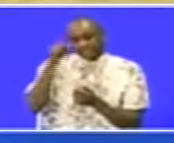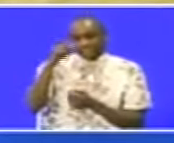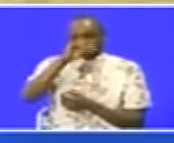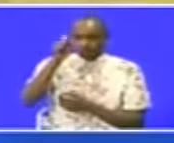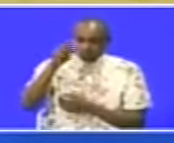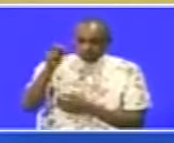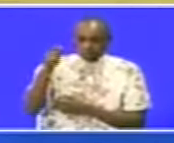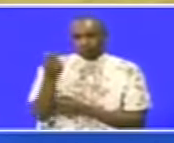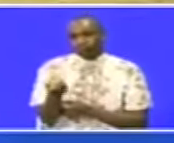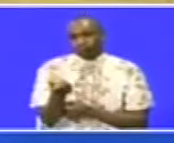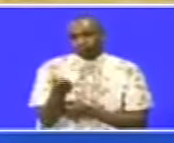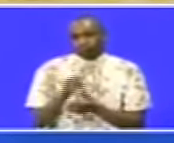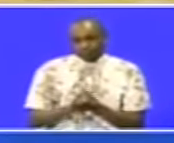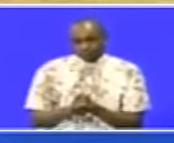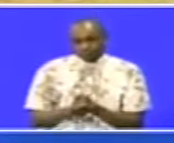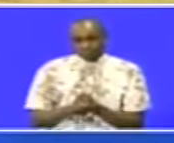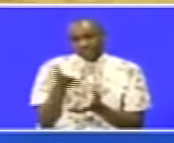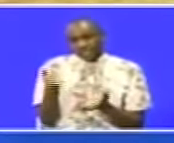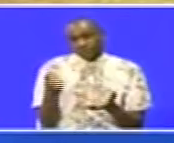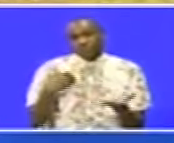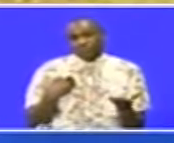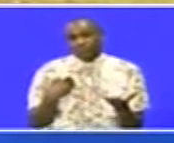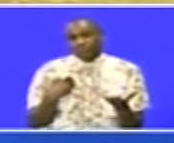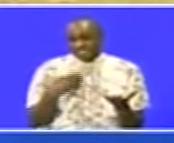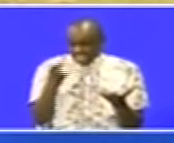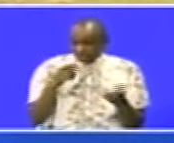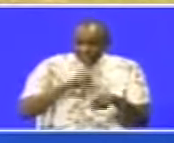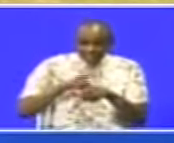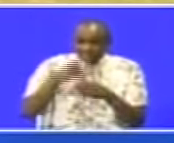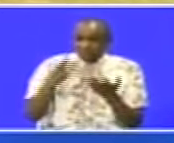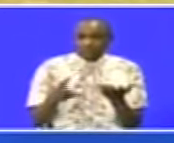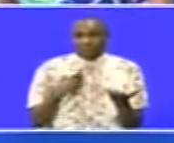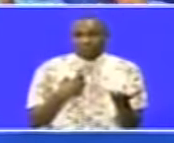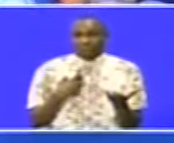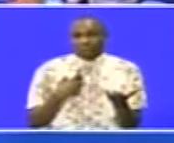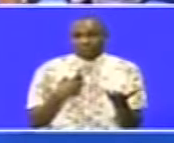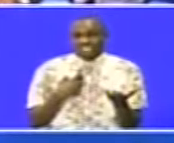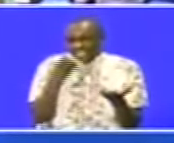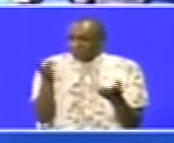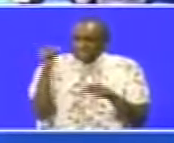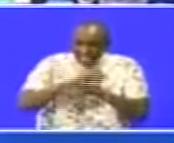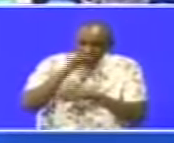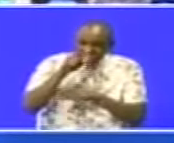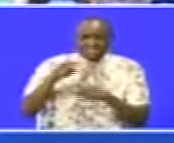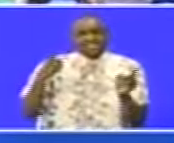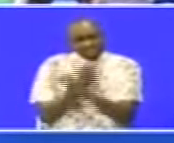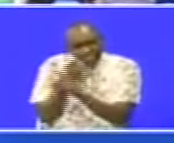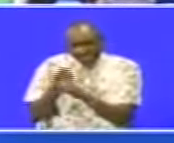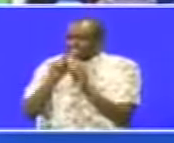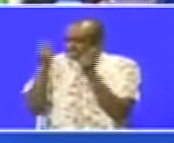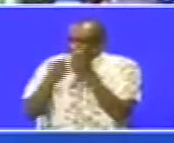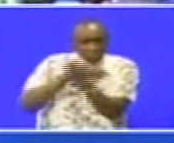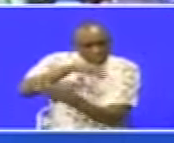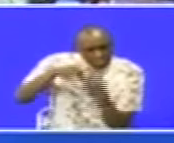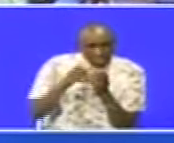3-1 win. In the boys' ties, St. Anthony picked up important points with a 2-0 win over Meru. It was a day of mixed results for different teams